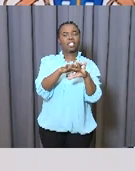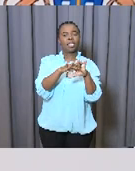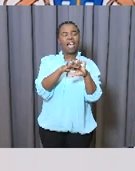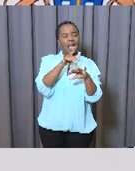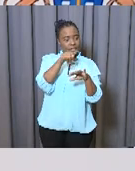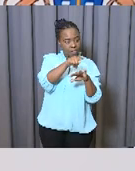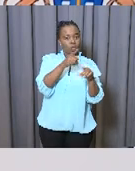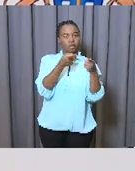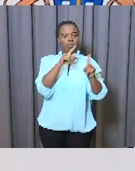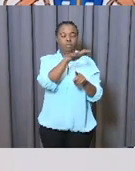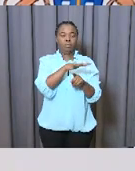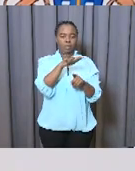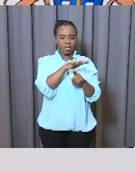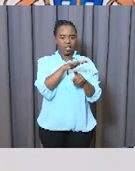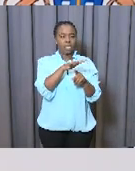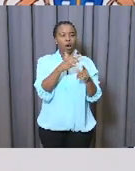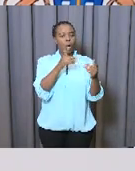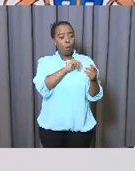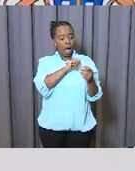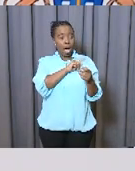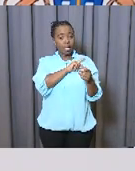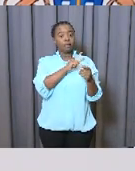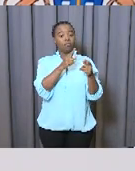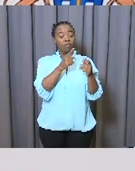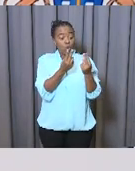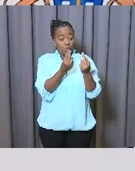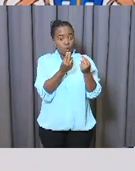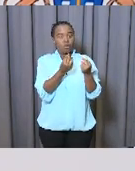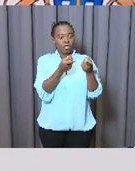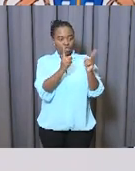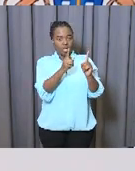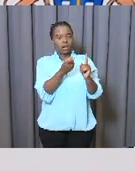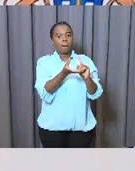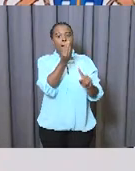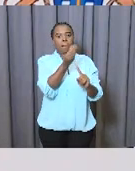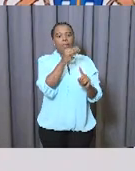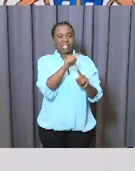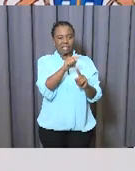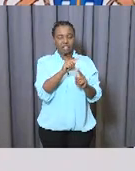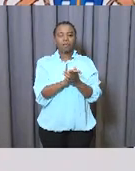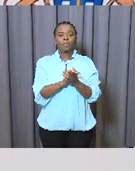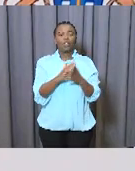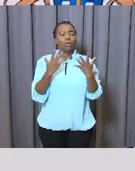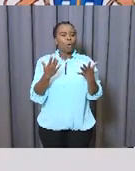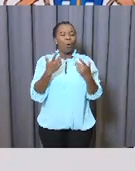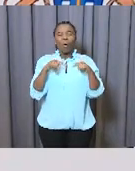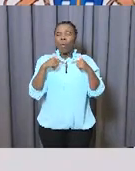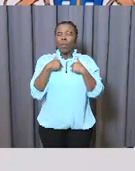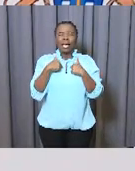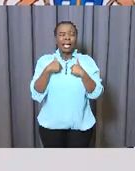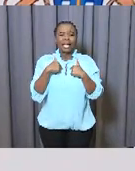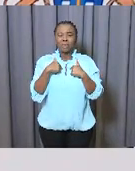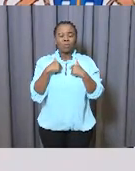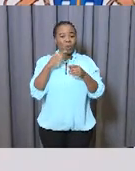areas which are emerging new hotspots. And I want to explain, we will not wait until there